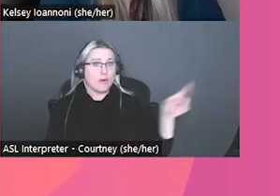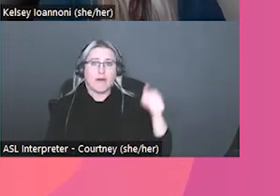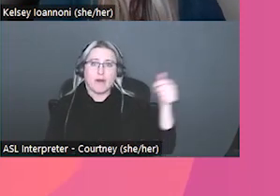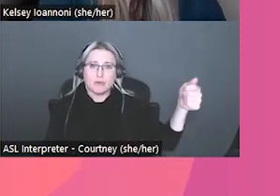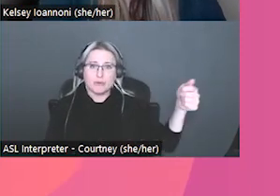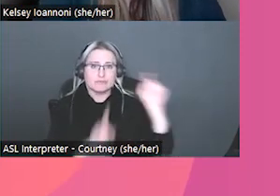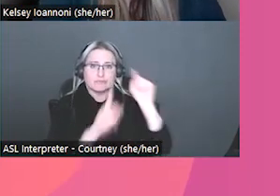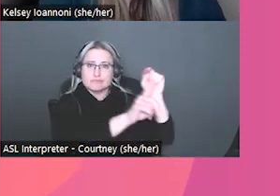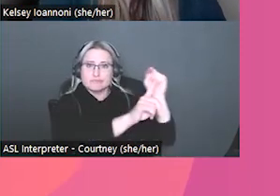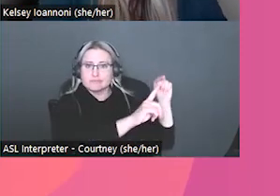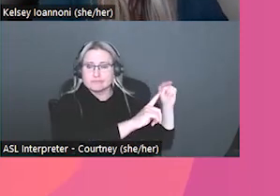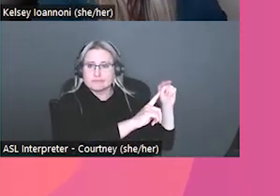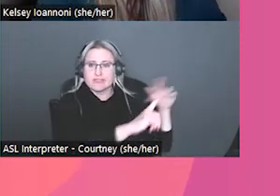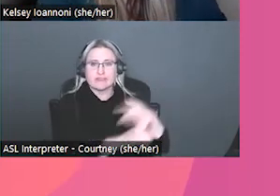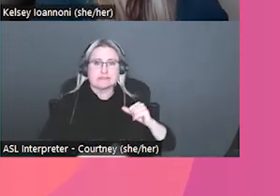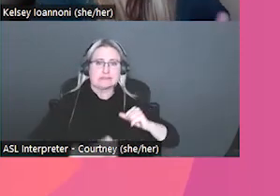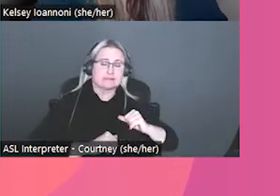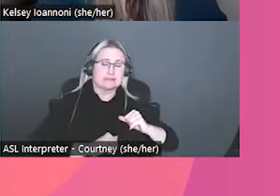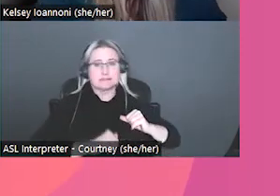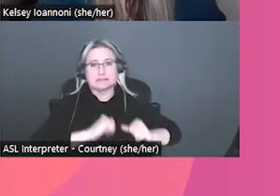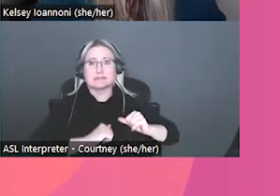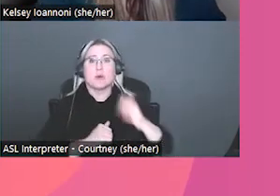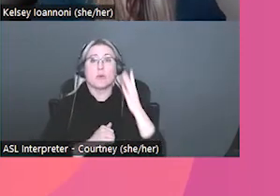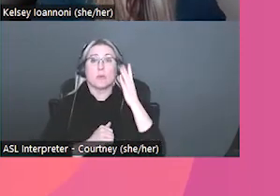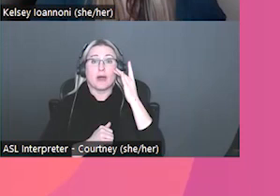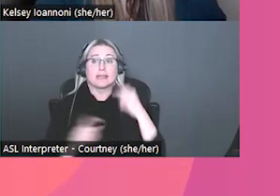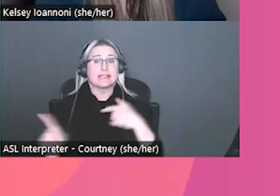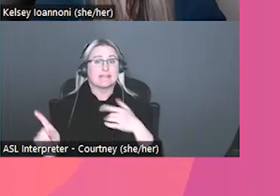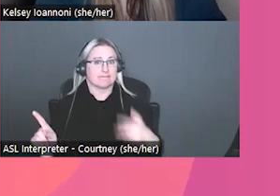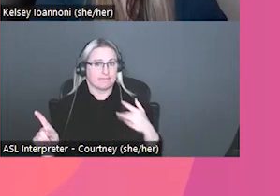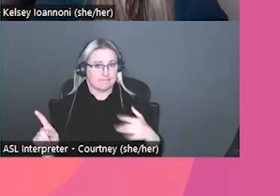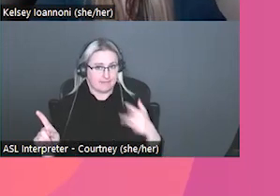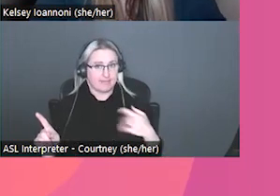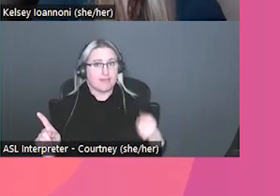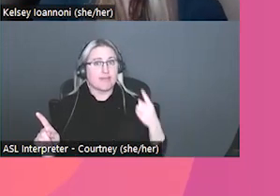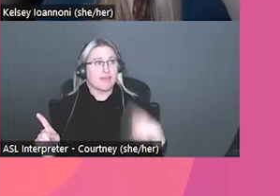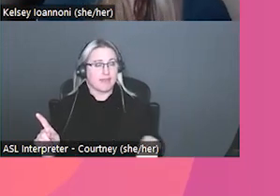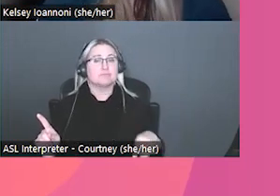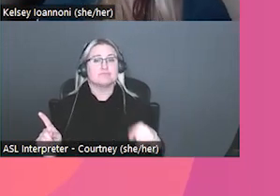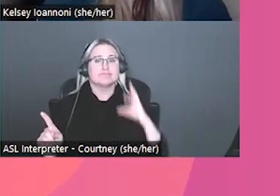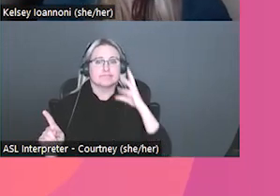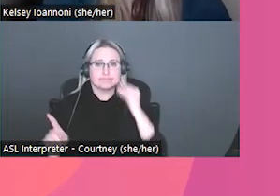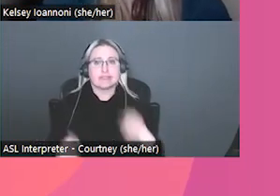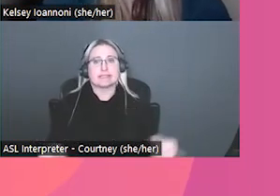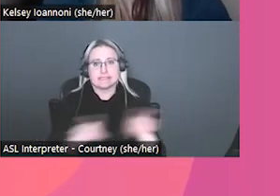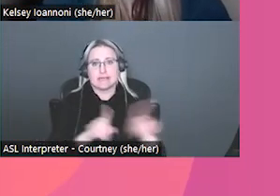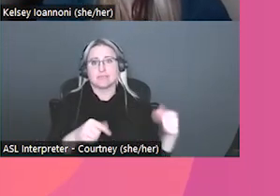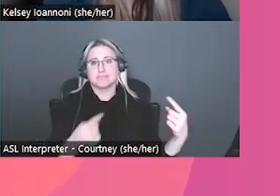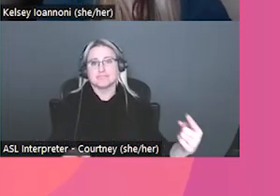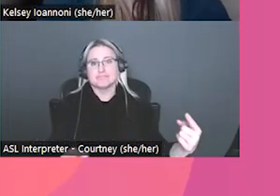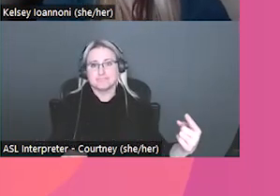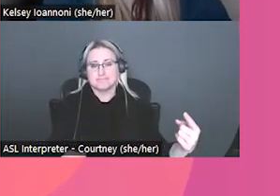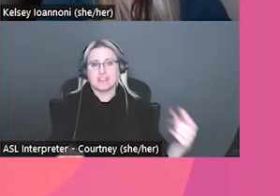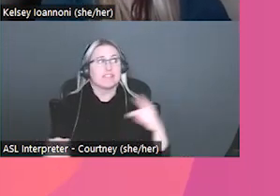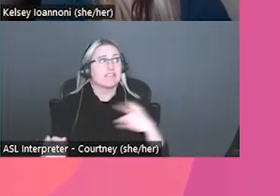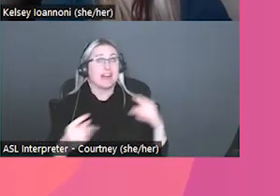providers in the anticipation that that care will be similar across providers and be substandard.